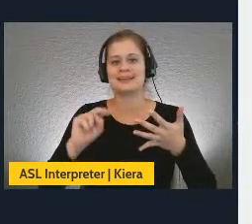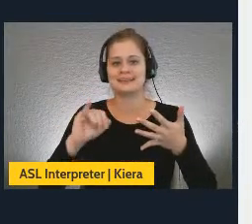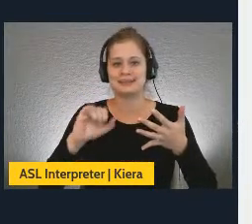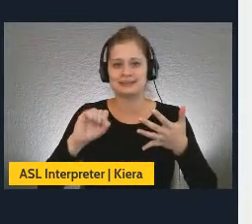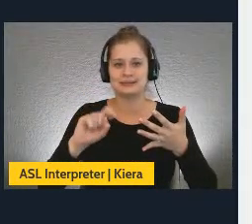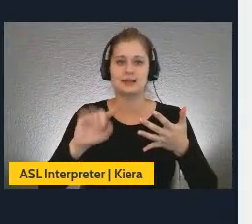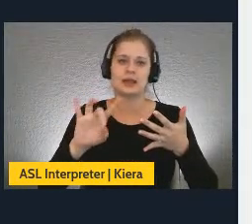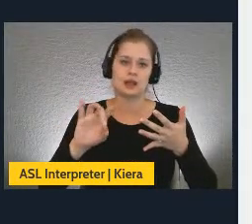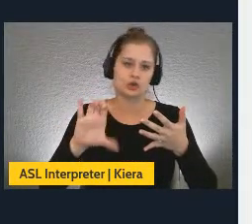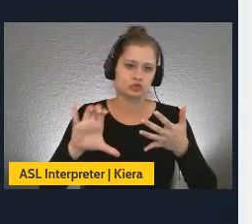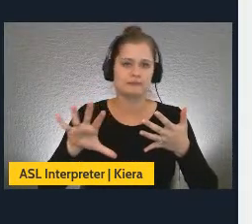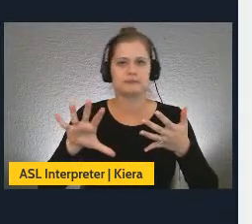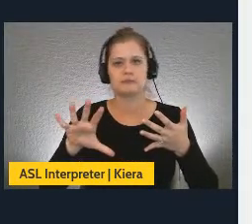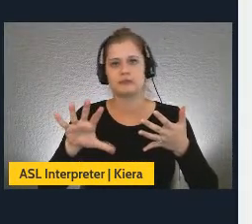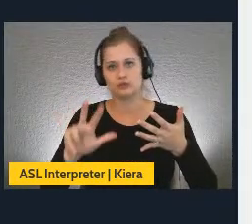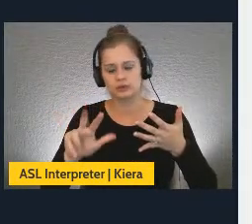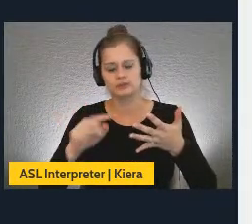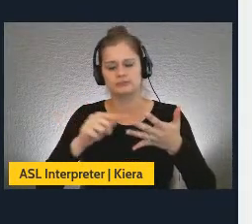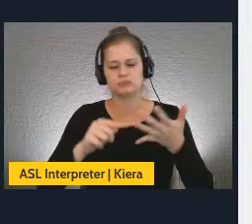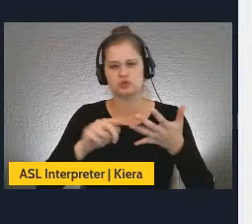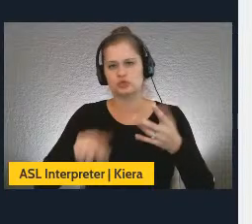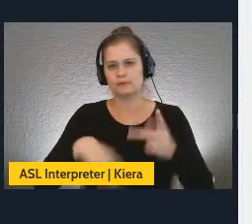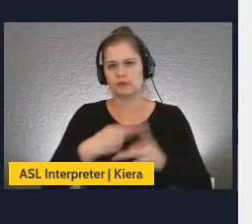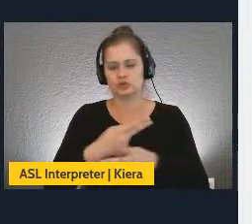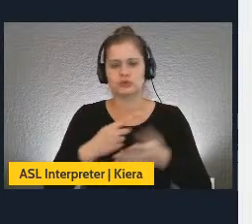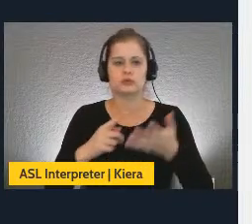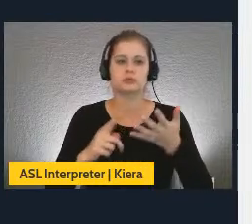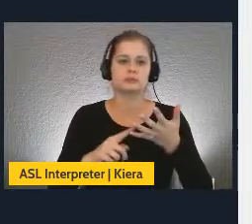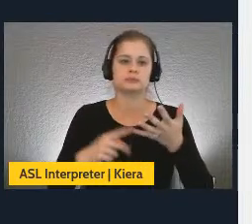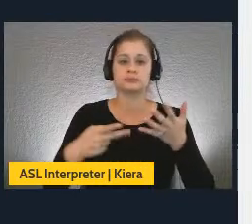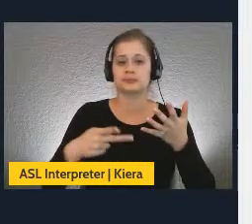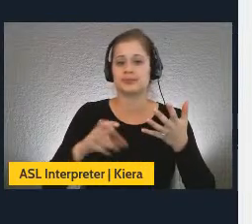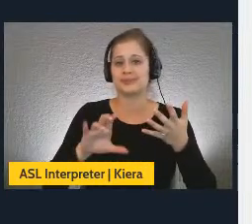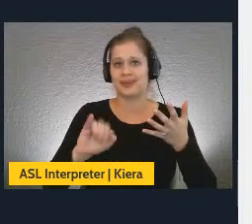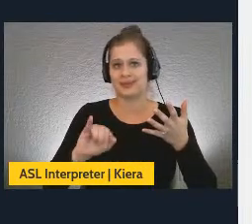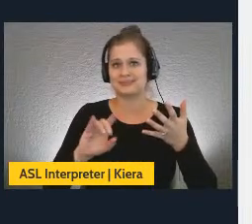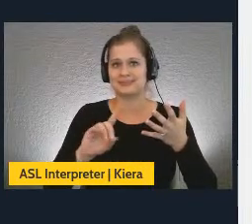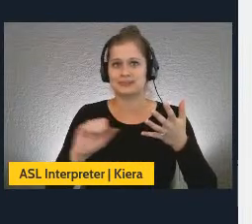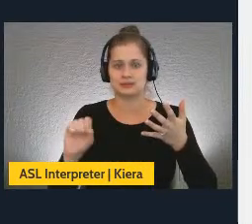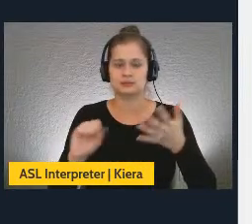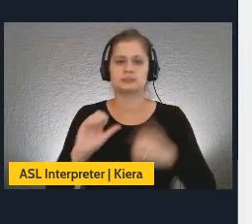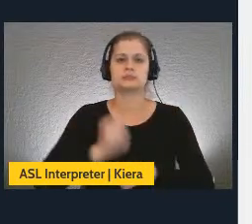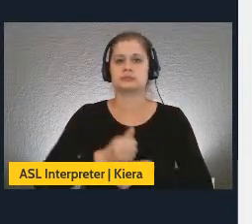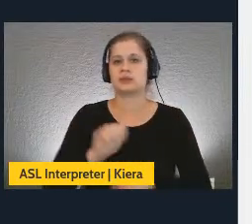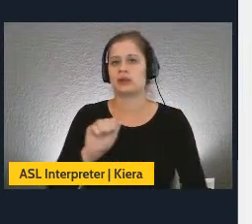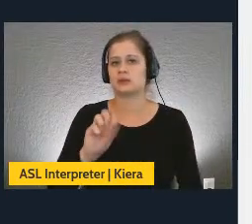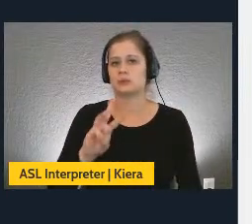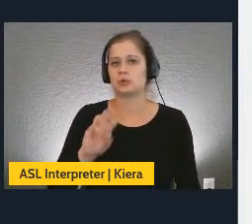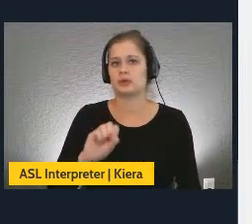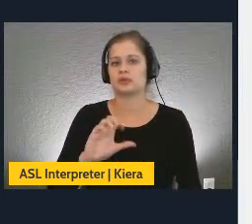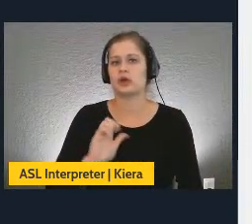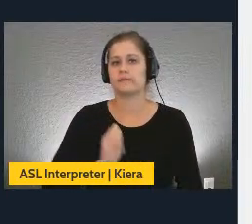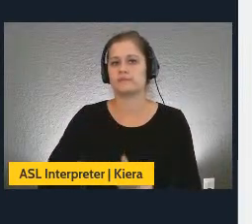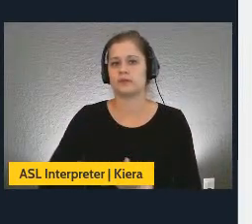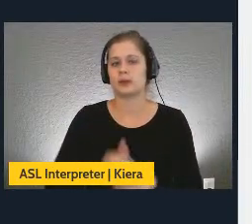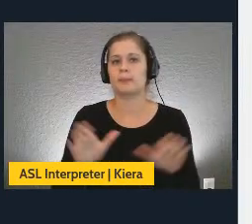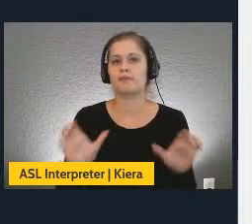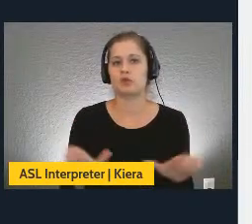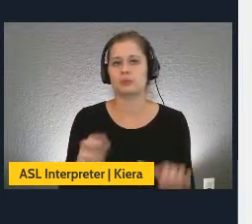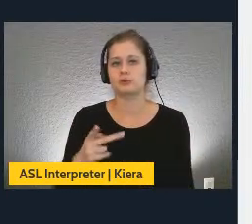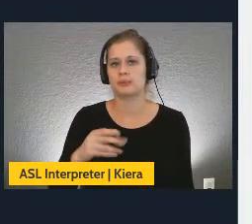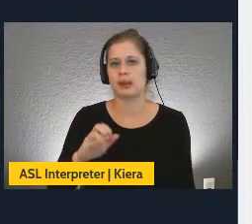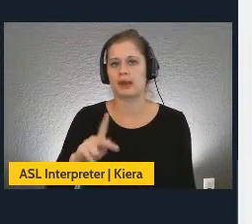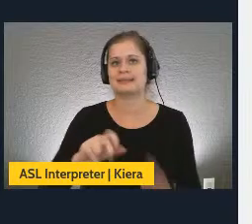PCI DSS packs, are based off the AWS Config Conformance Pack sample templates that AWS